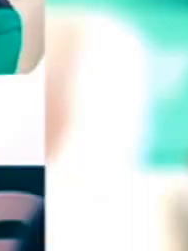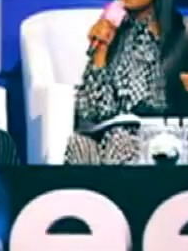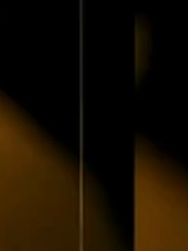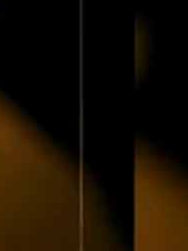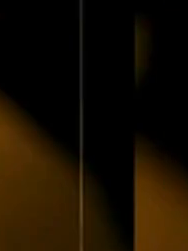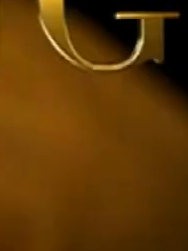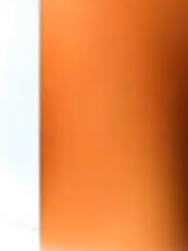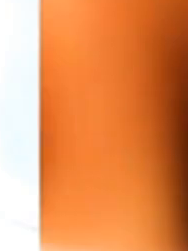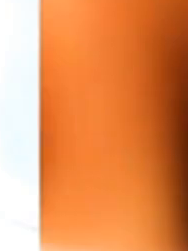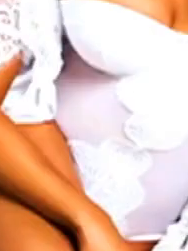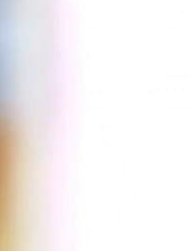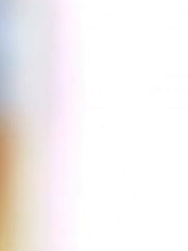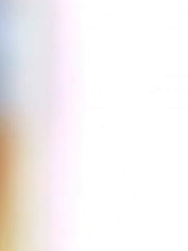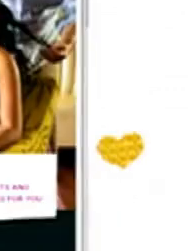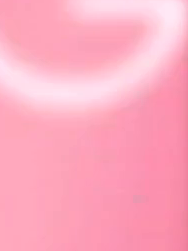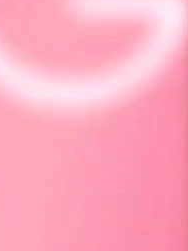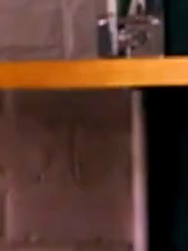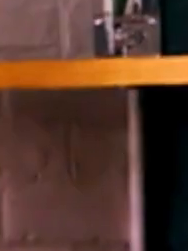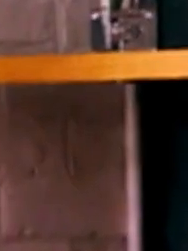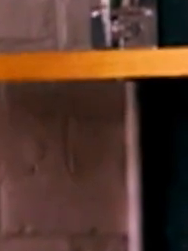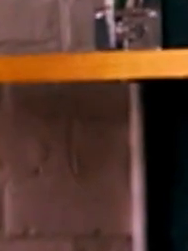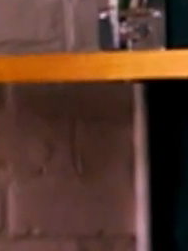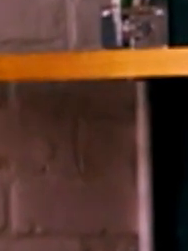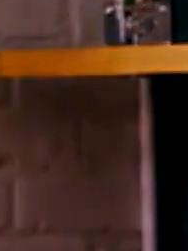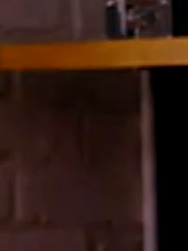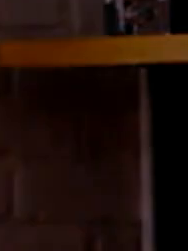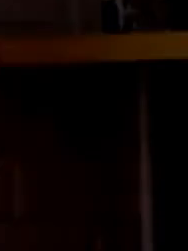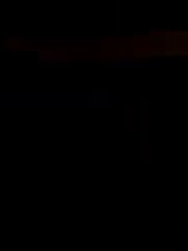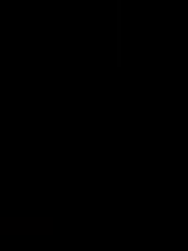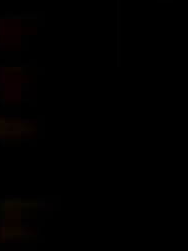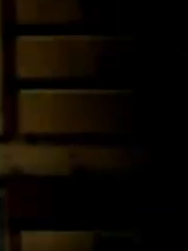from social media. I'm an award-winning media personality. Okay, perfect. Yeah.